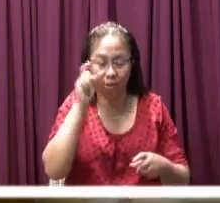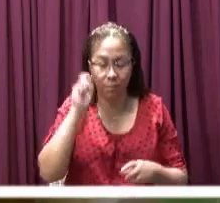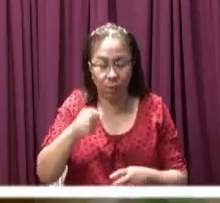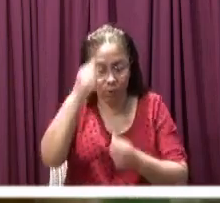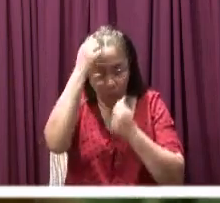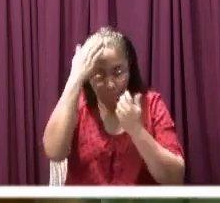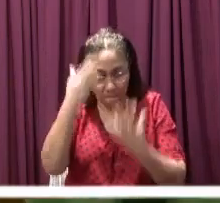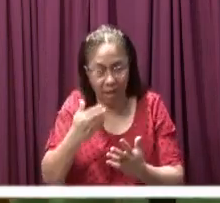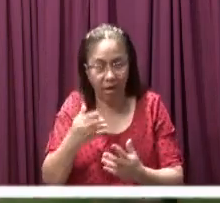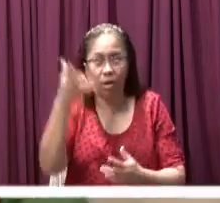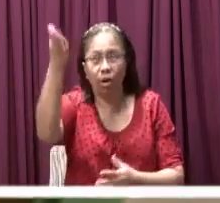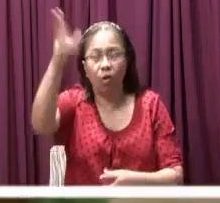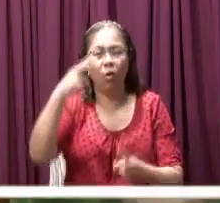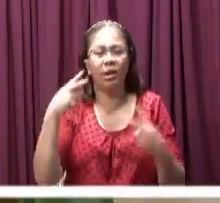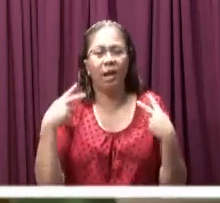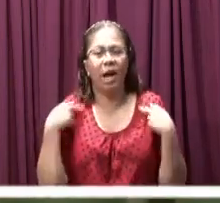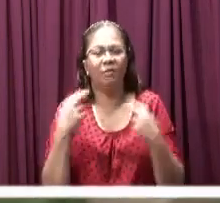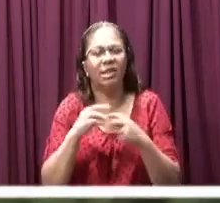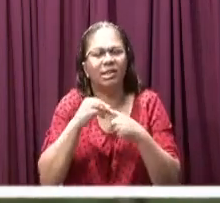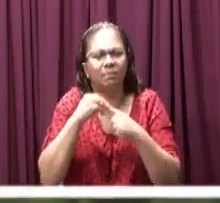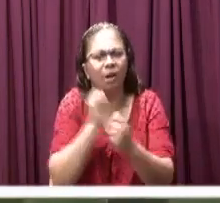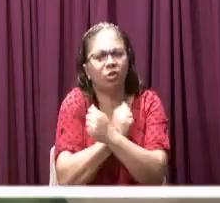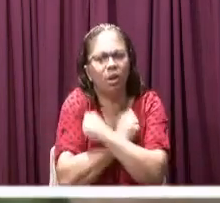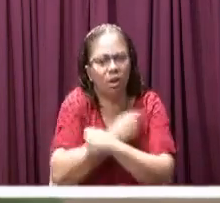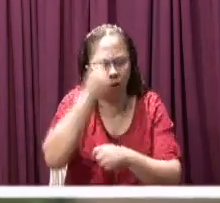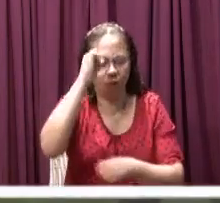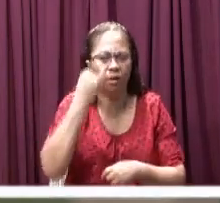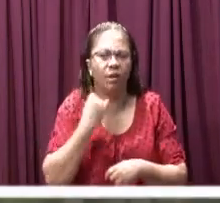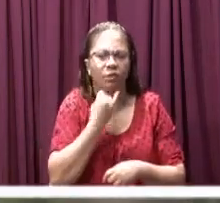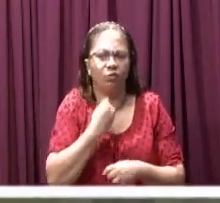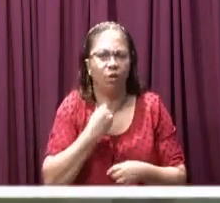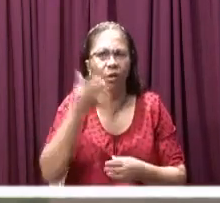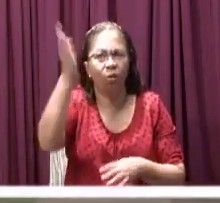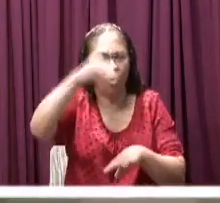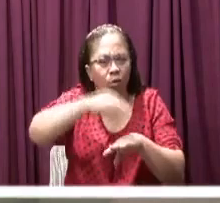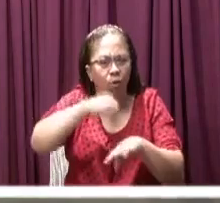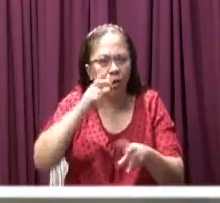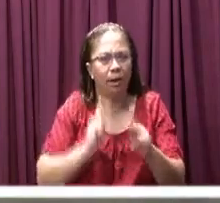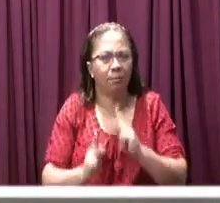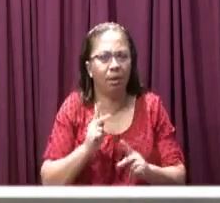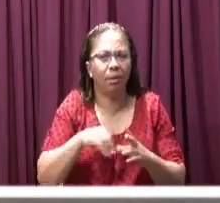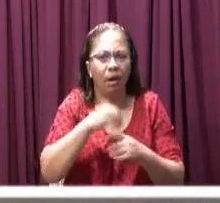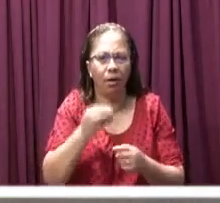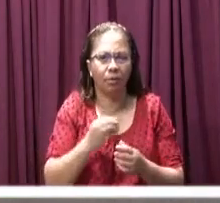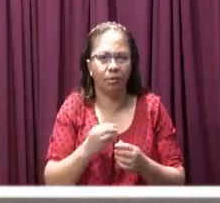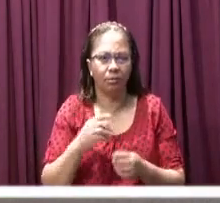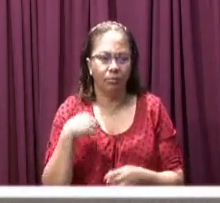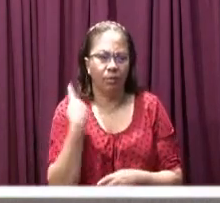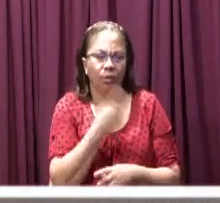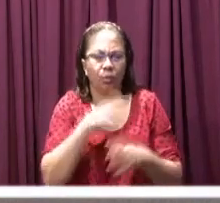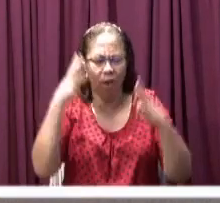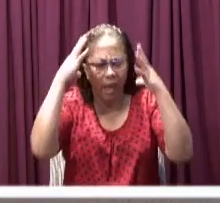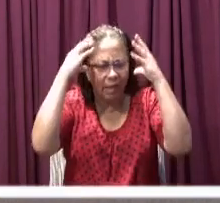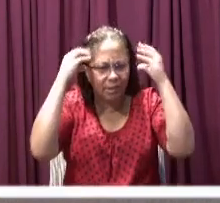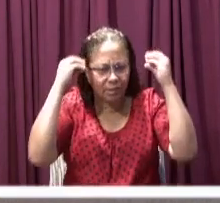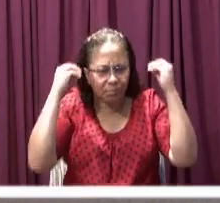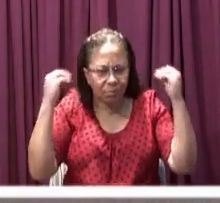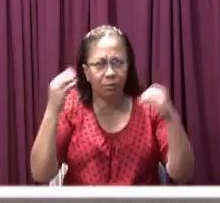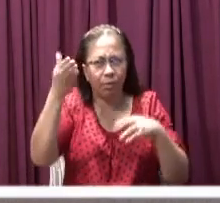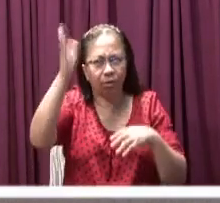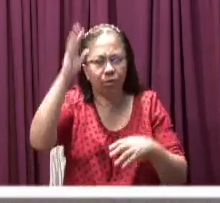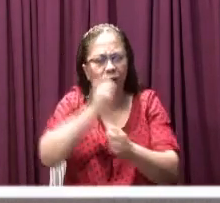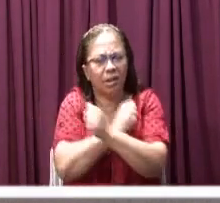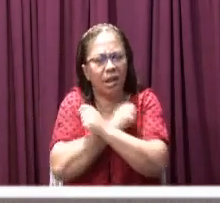love, this special love, this calling you out in this special way, because we have experienced that in an